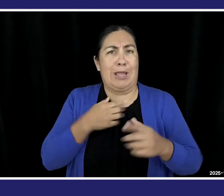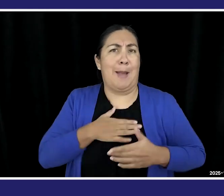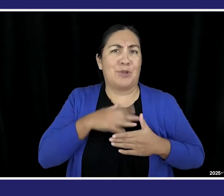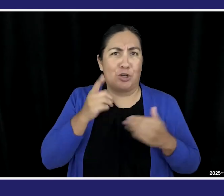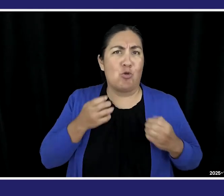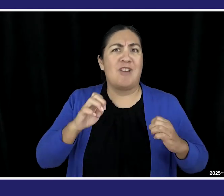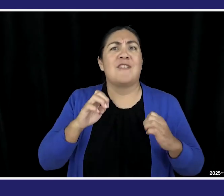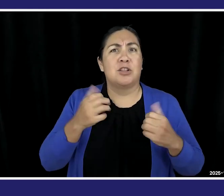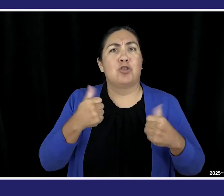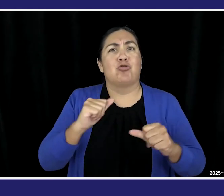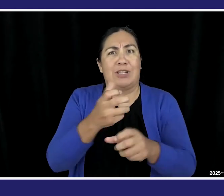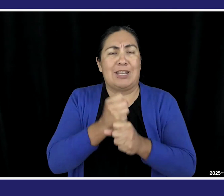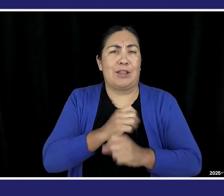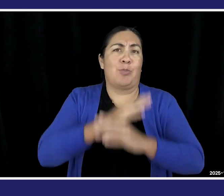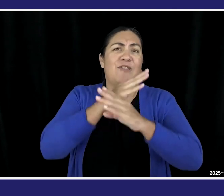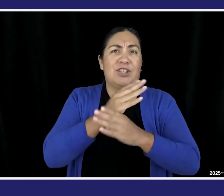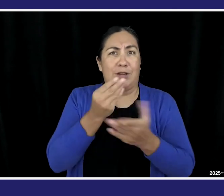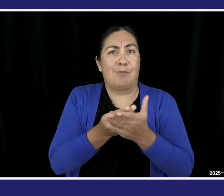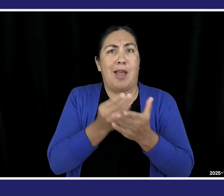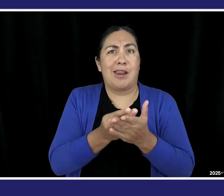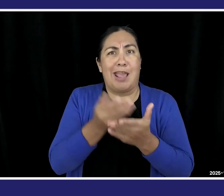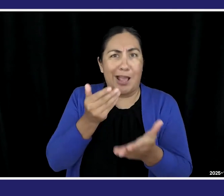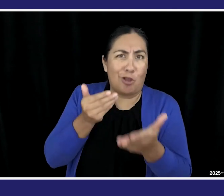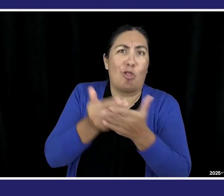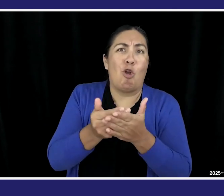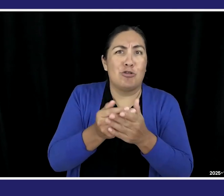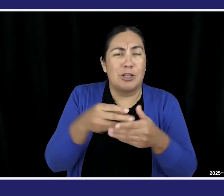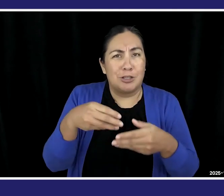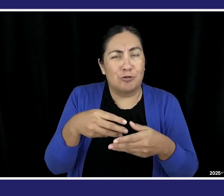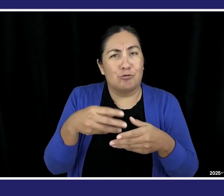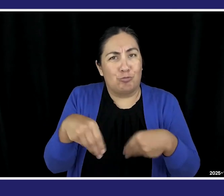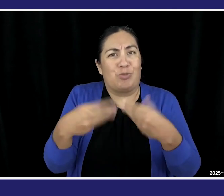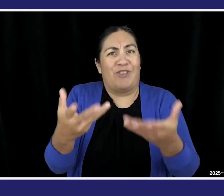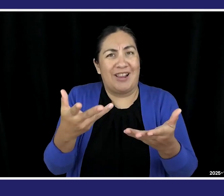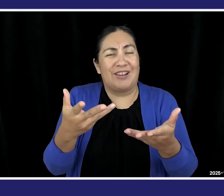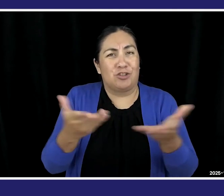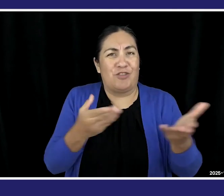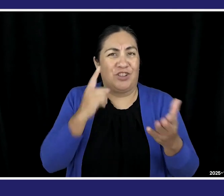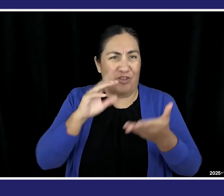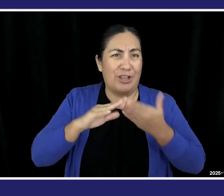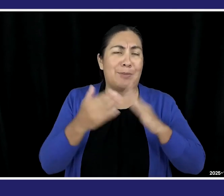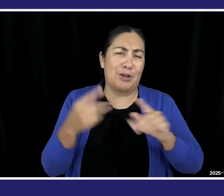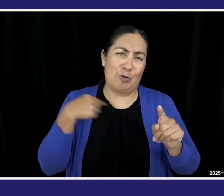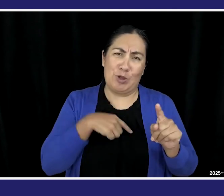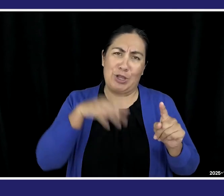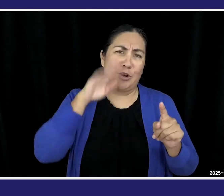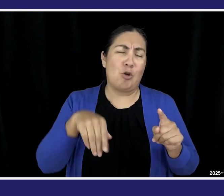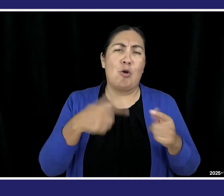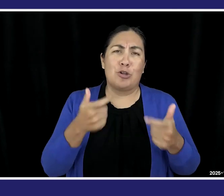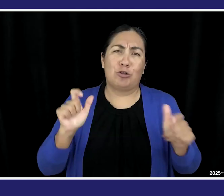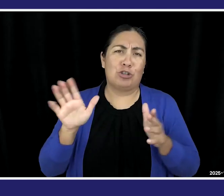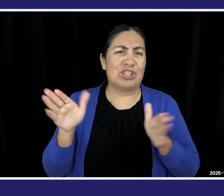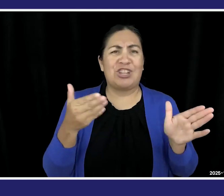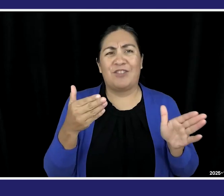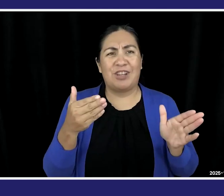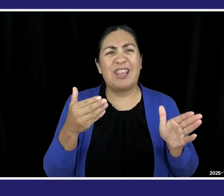get the prevention dollars as close to the community as possible. We know there is a large shift in prevention and early intervention